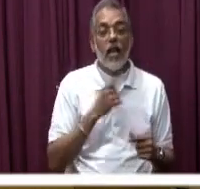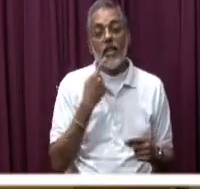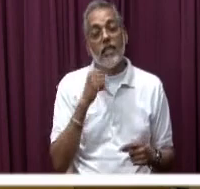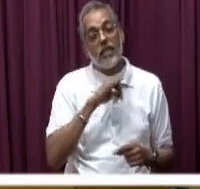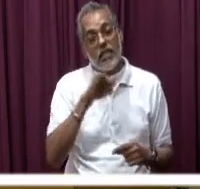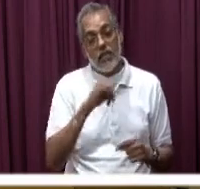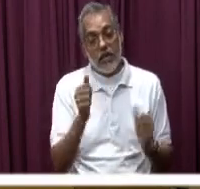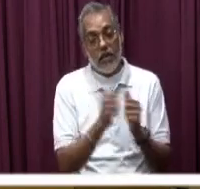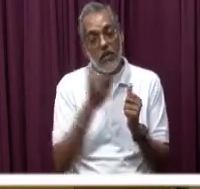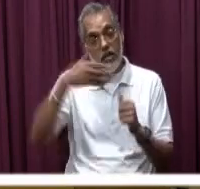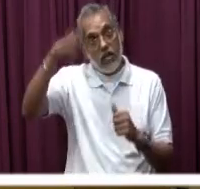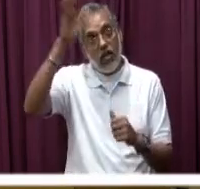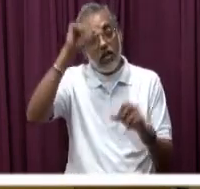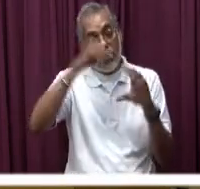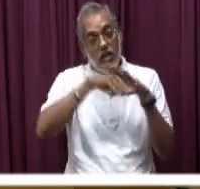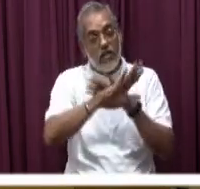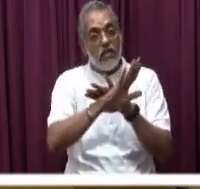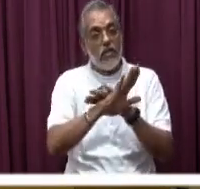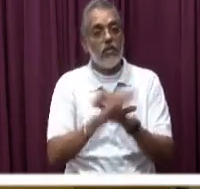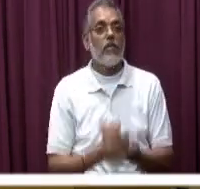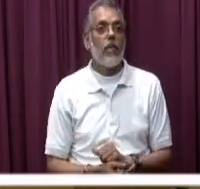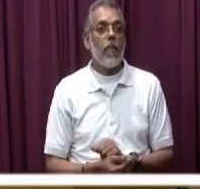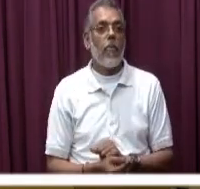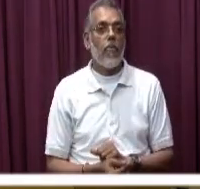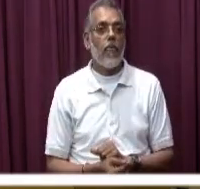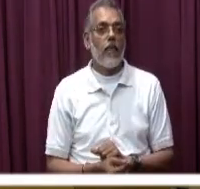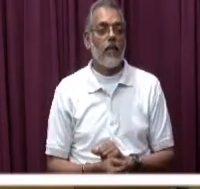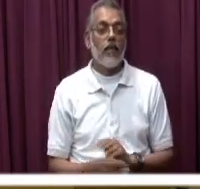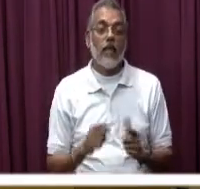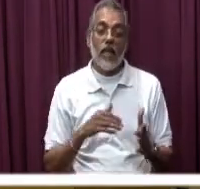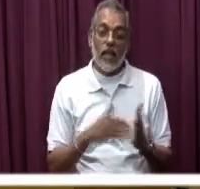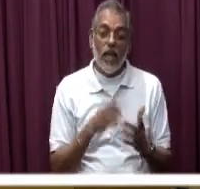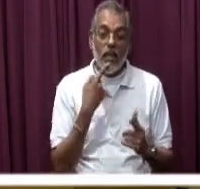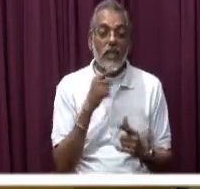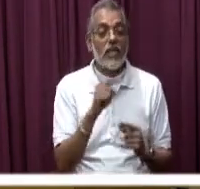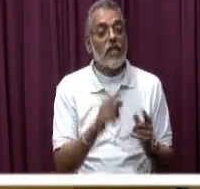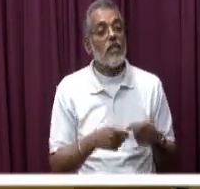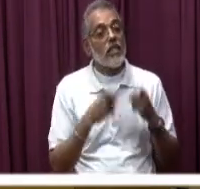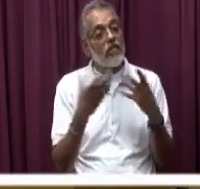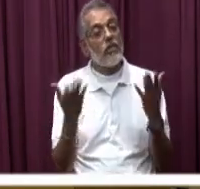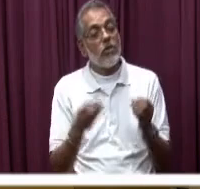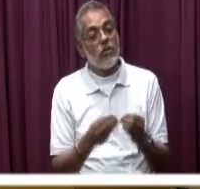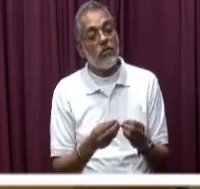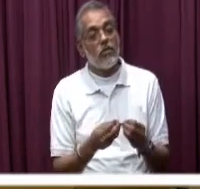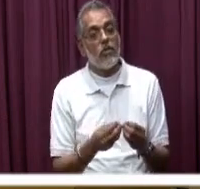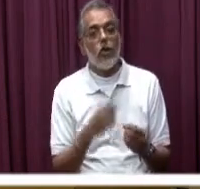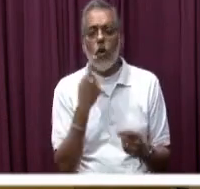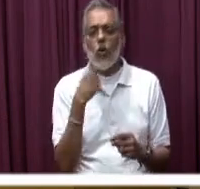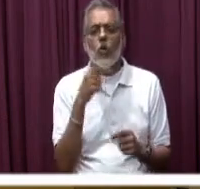of my Father in heaven. Again, another value proposition. Who your real friend is?